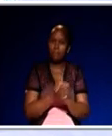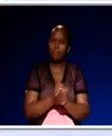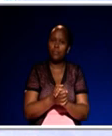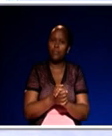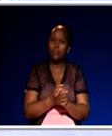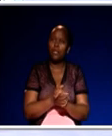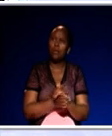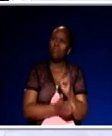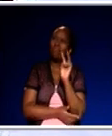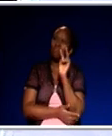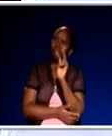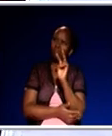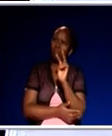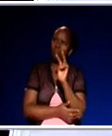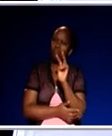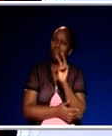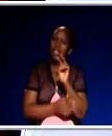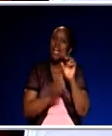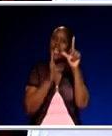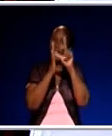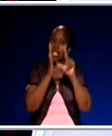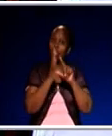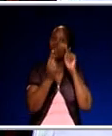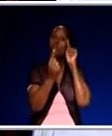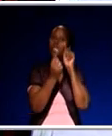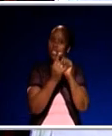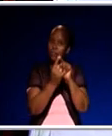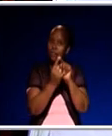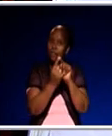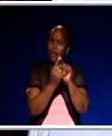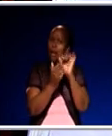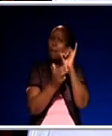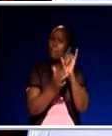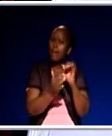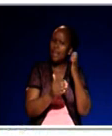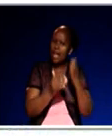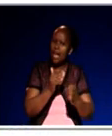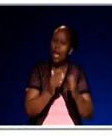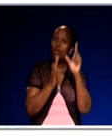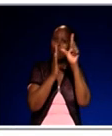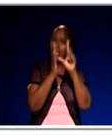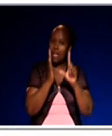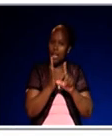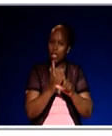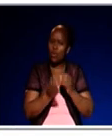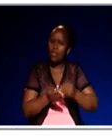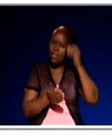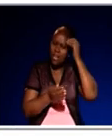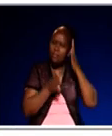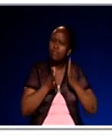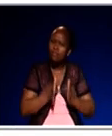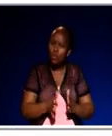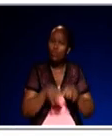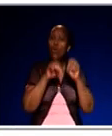Let's look at the lesson objectives. By the end of the lesson, the learner should